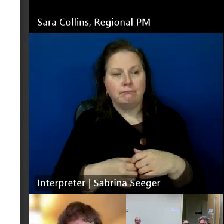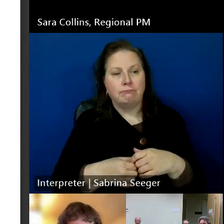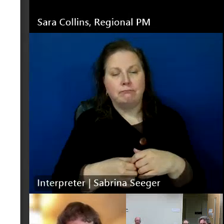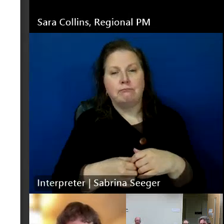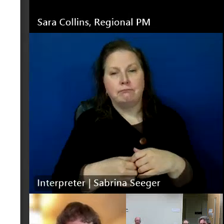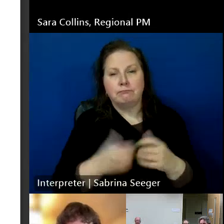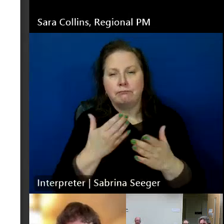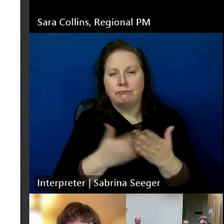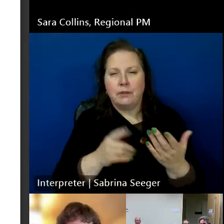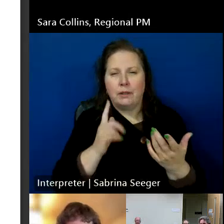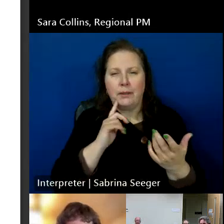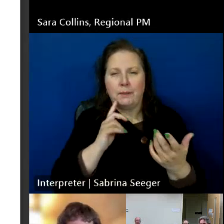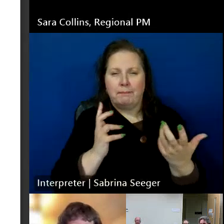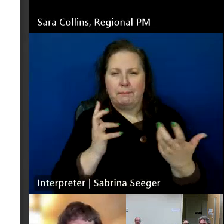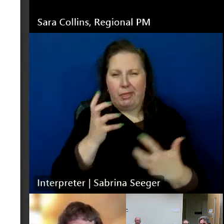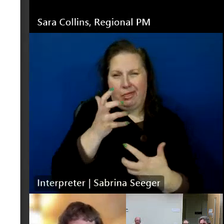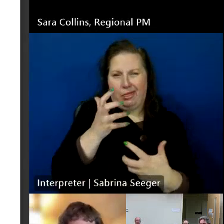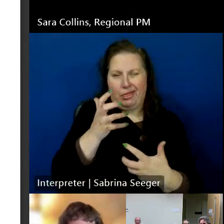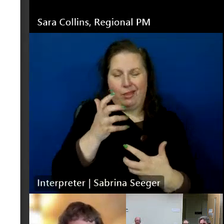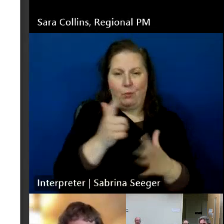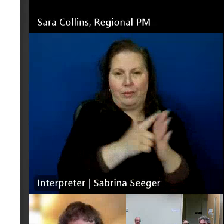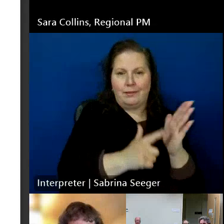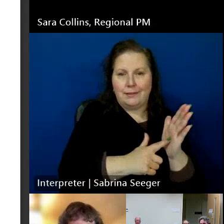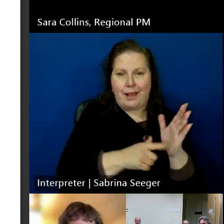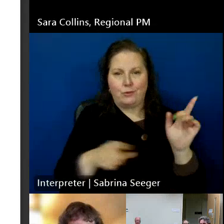of slight misalignment across statute.